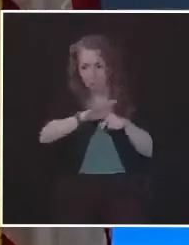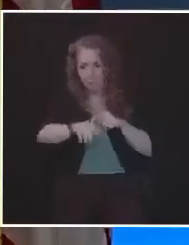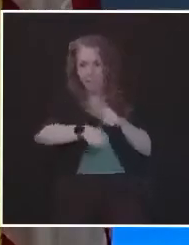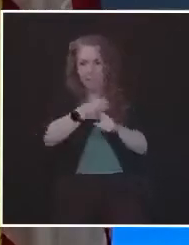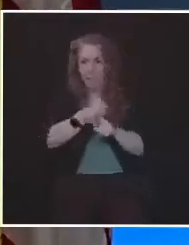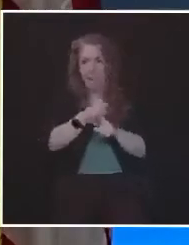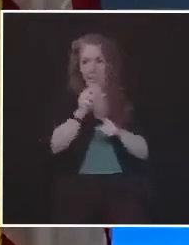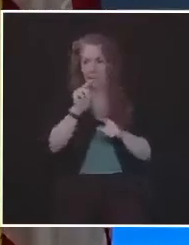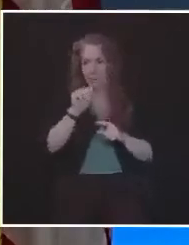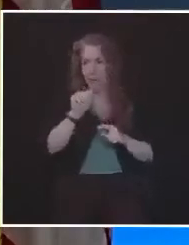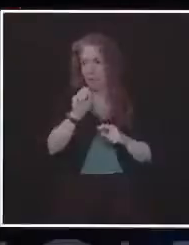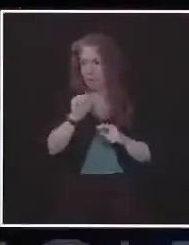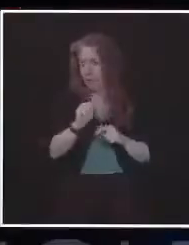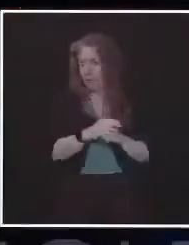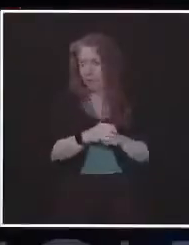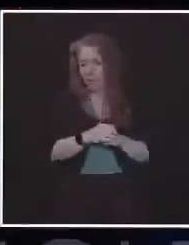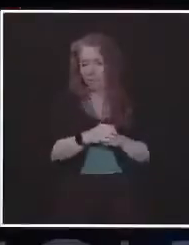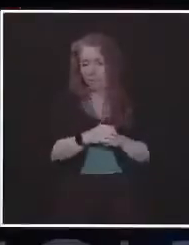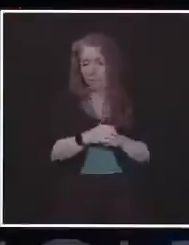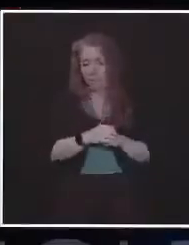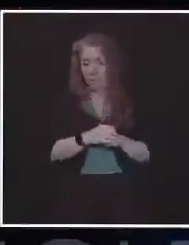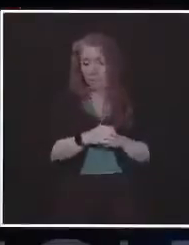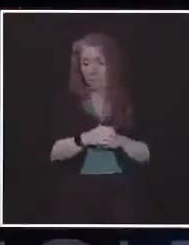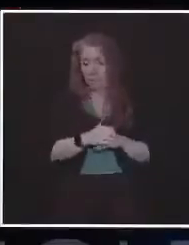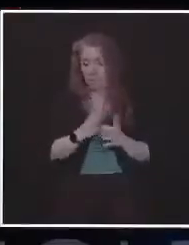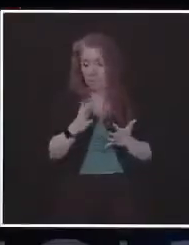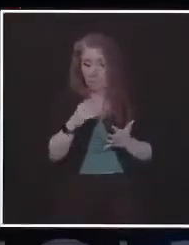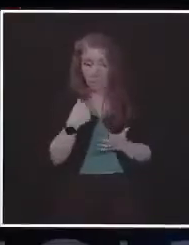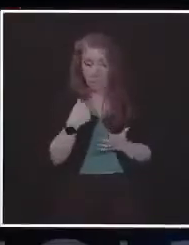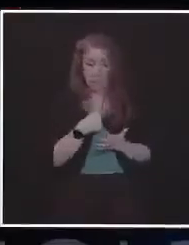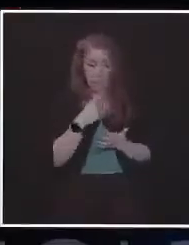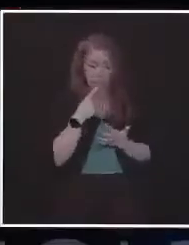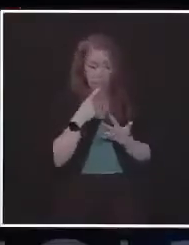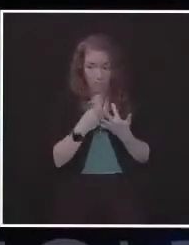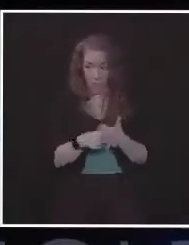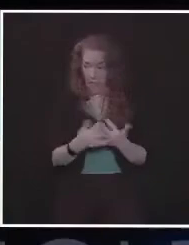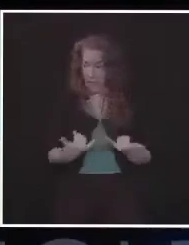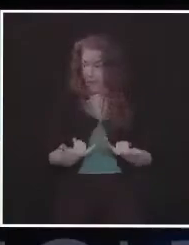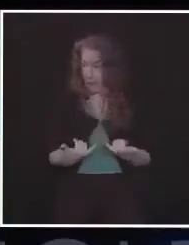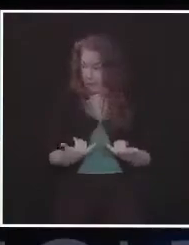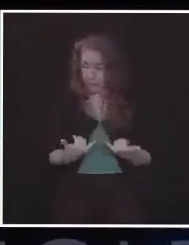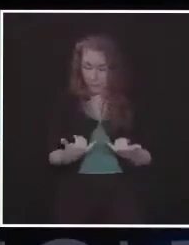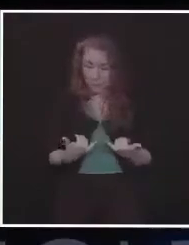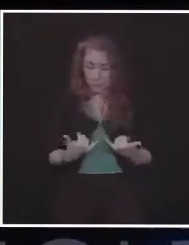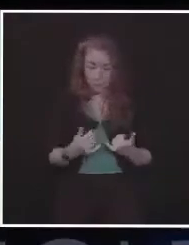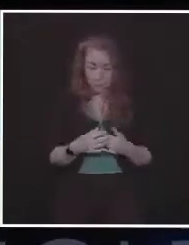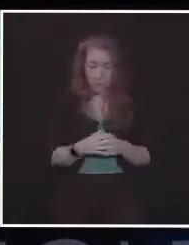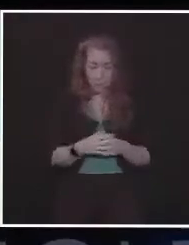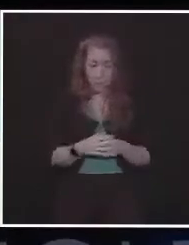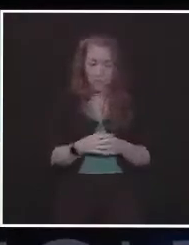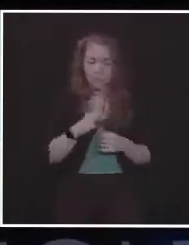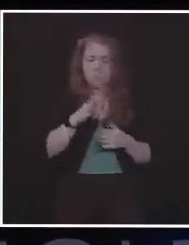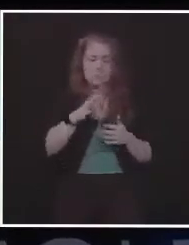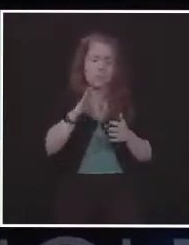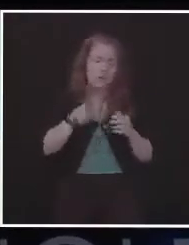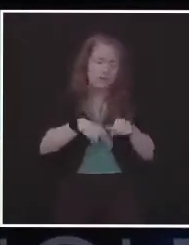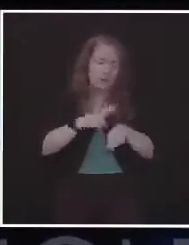Well, we are starting right now. And there will be an implementation over